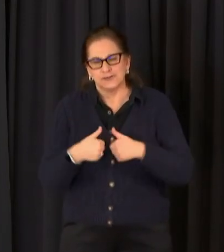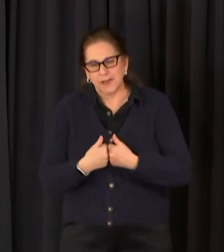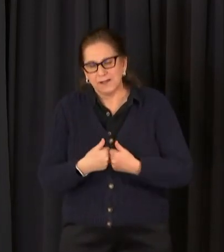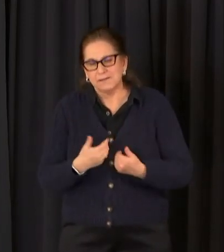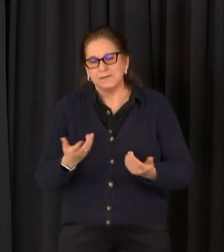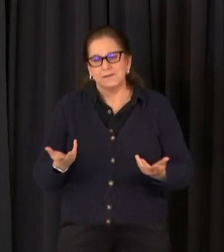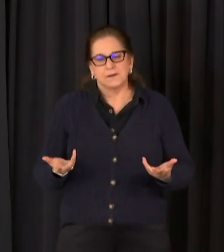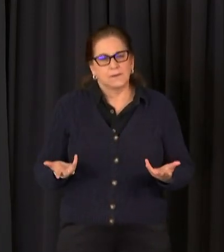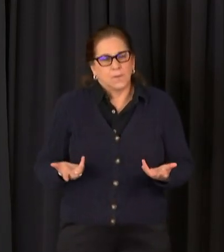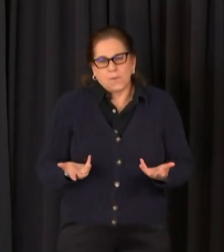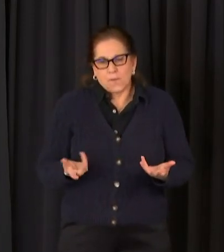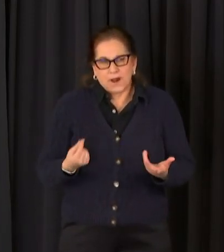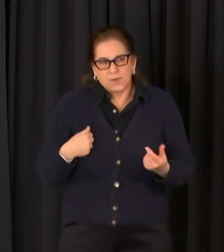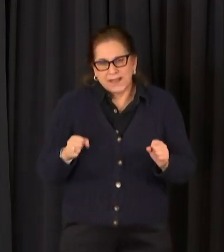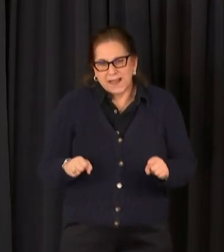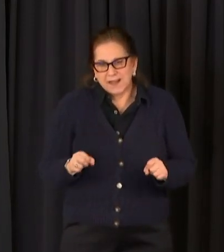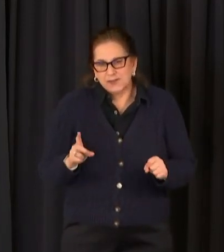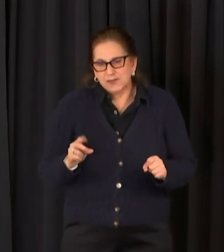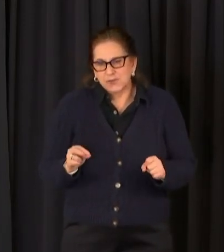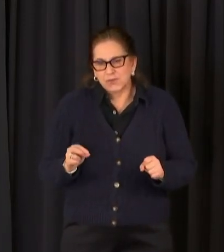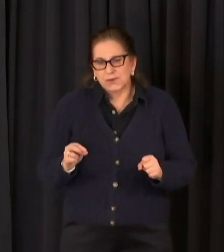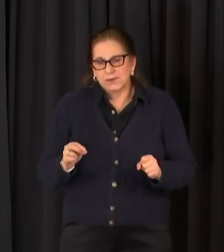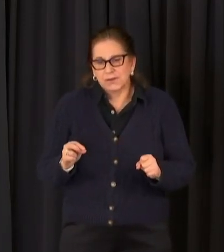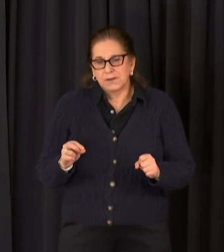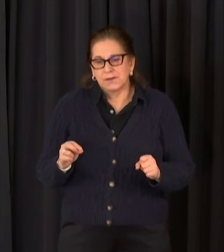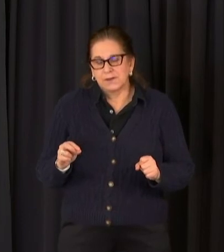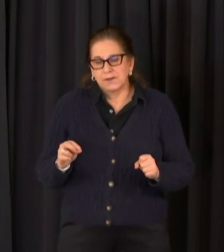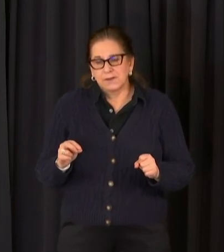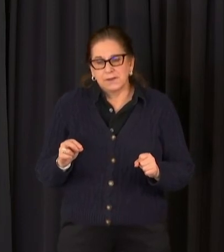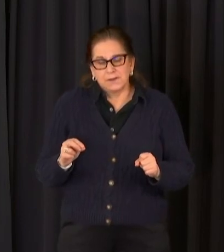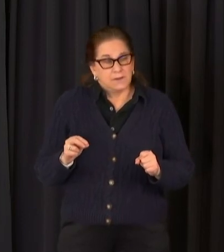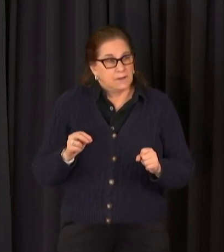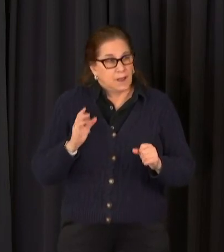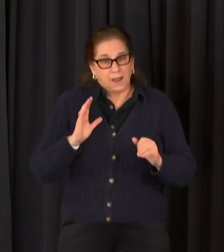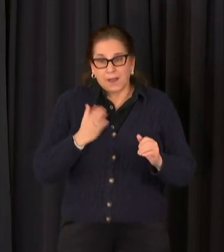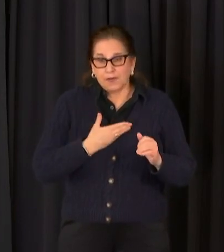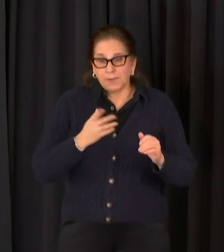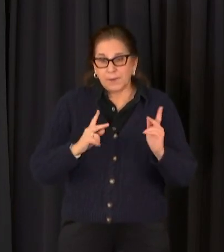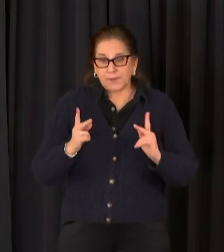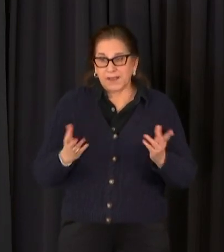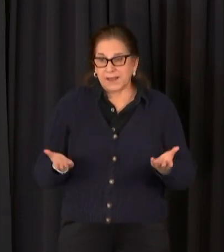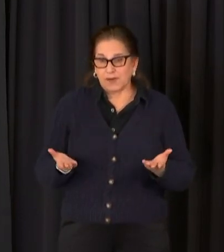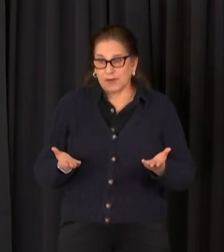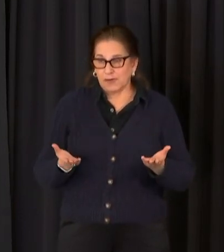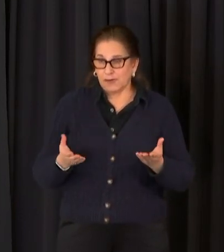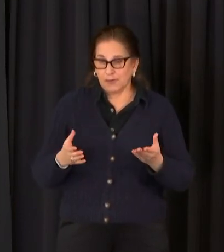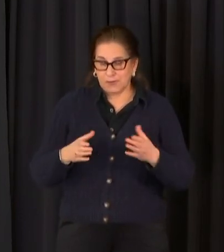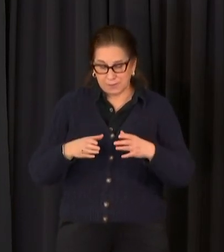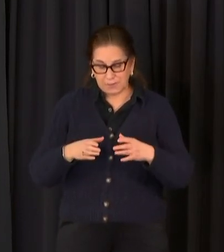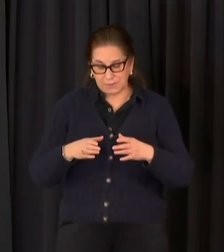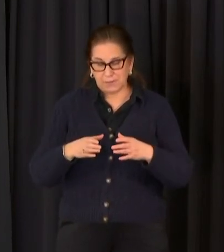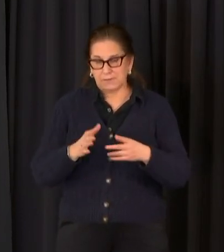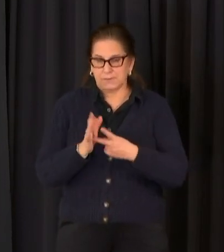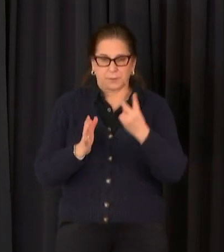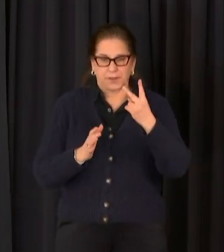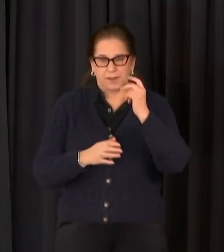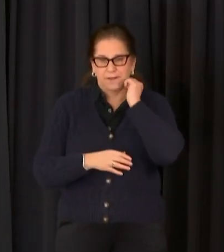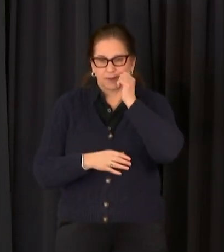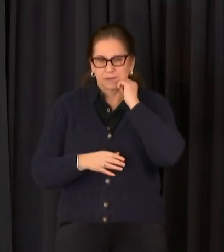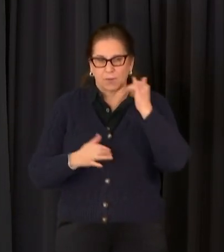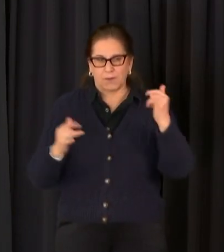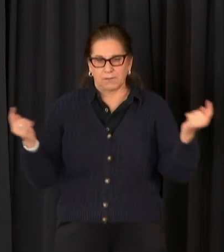has, not only in having a doubling of our daytime population, which includes workers from Maryland and Virginia, and our commitment